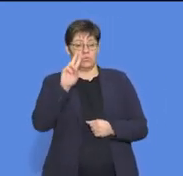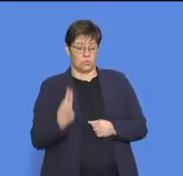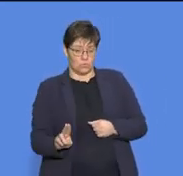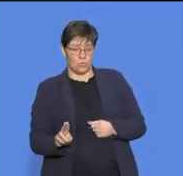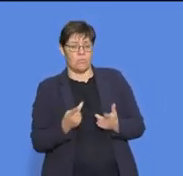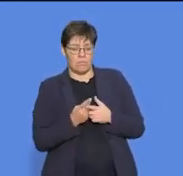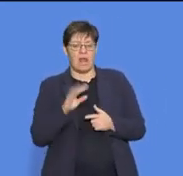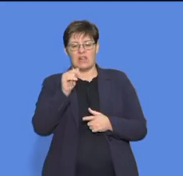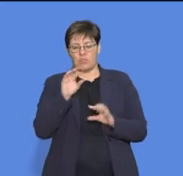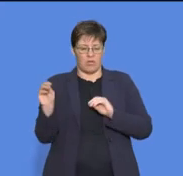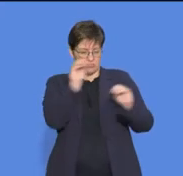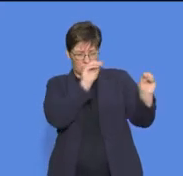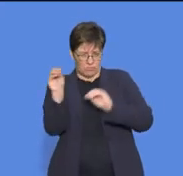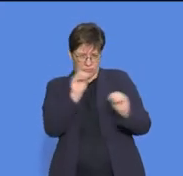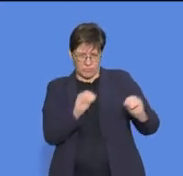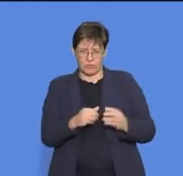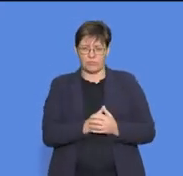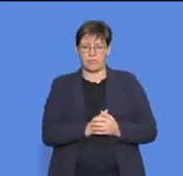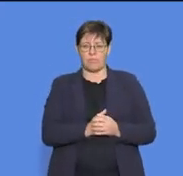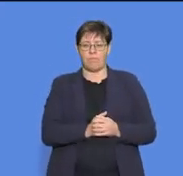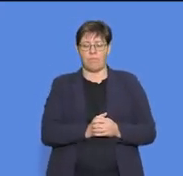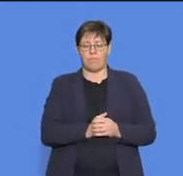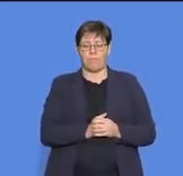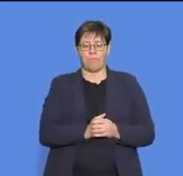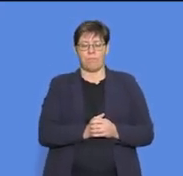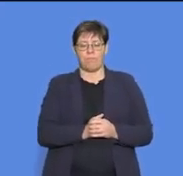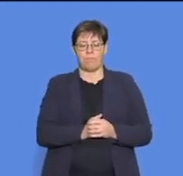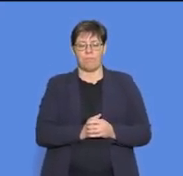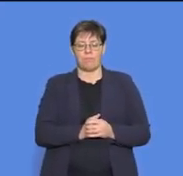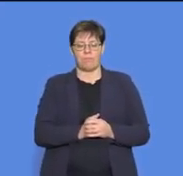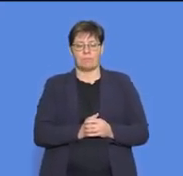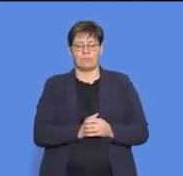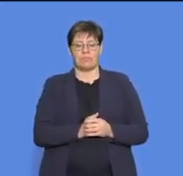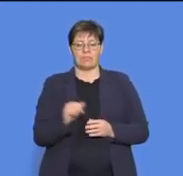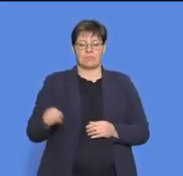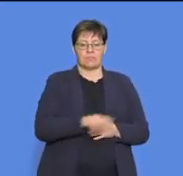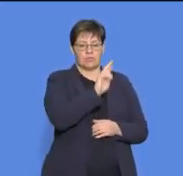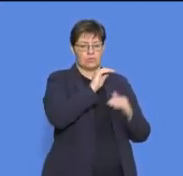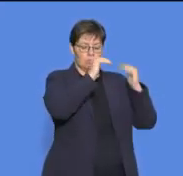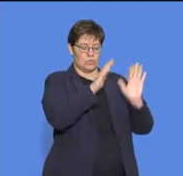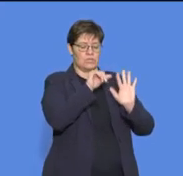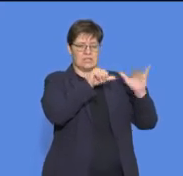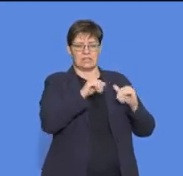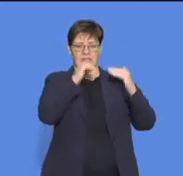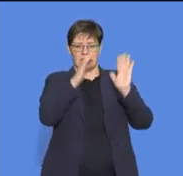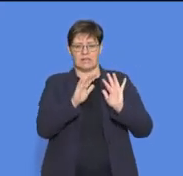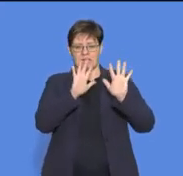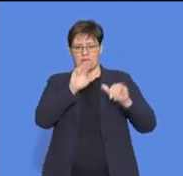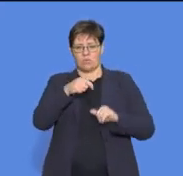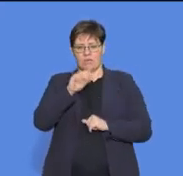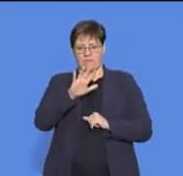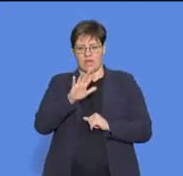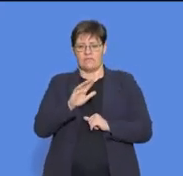again we're solving for U2, so we're going to have to do some algebra to make U2, cos of U2 the subject of the equation. So we just got to do a bit of